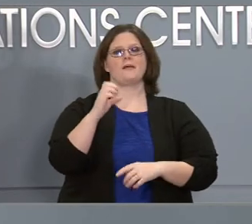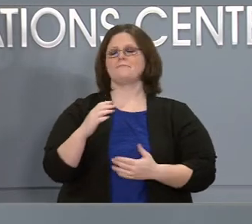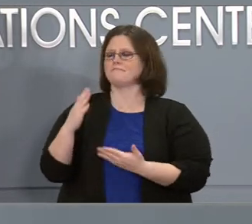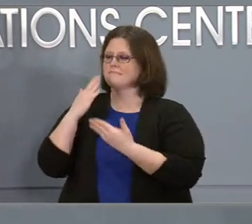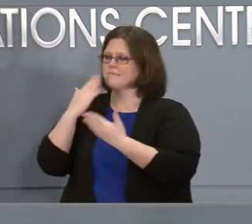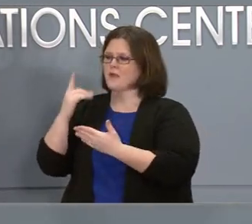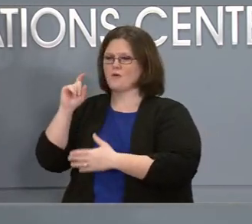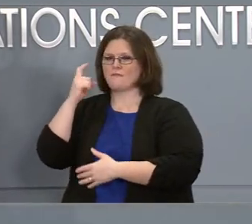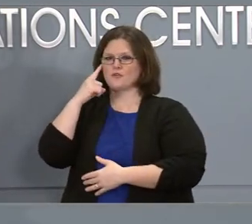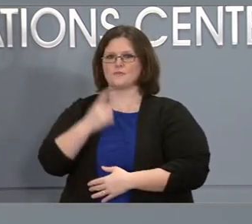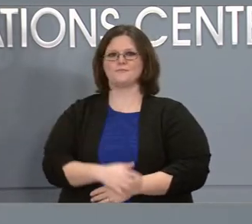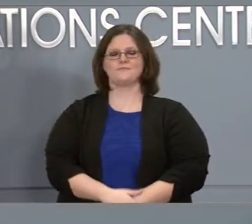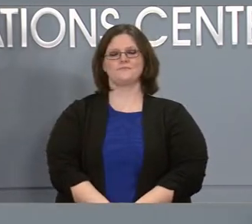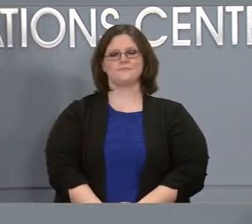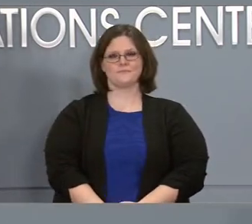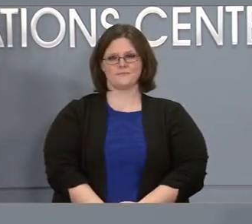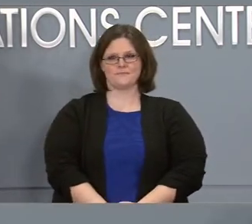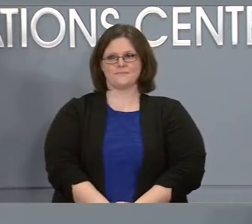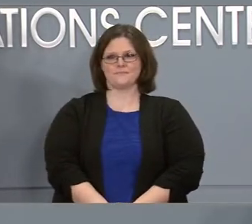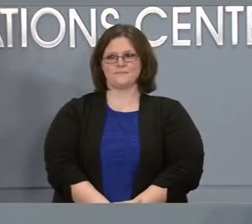you, Governor.